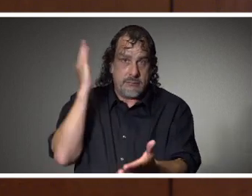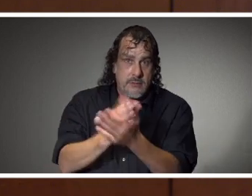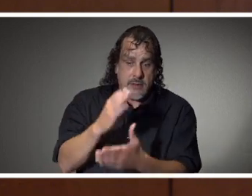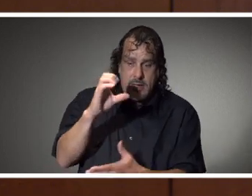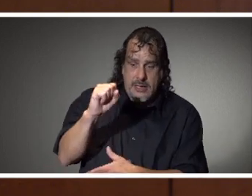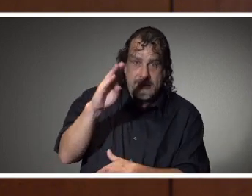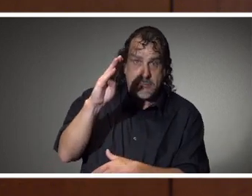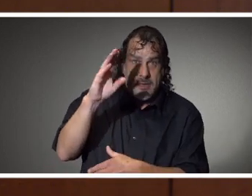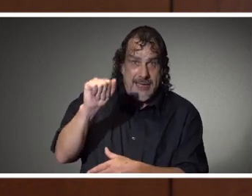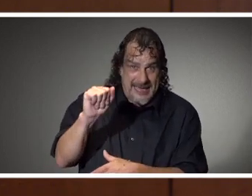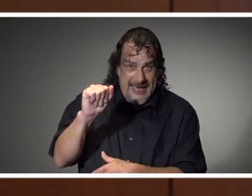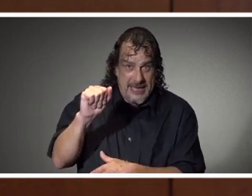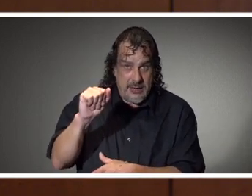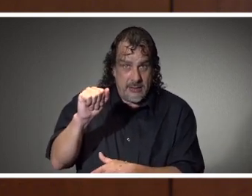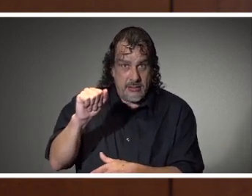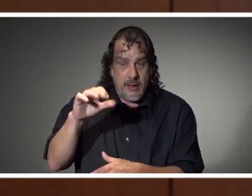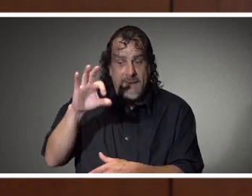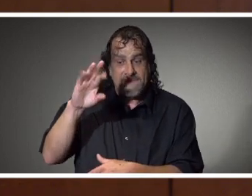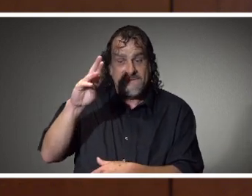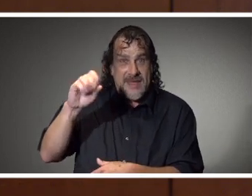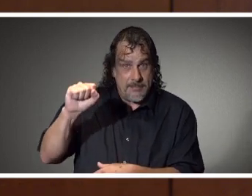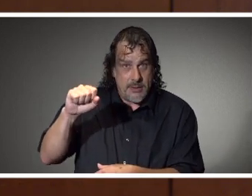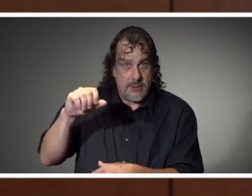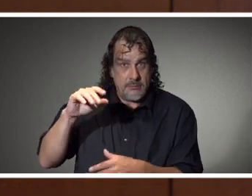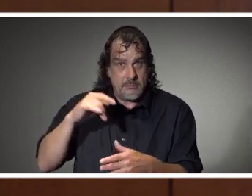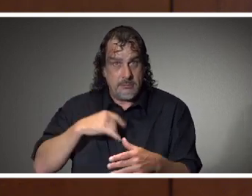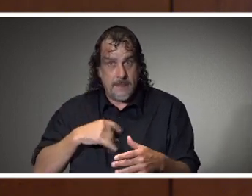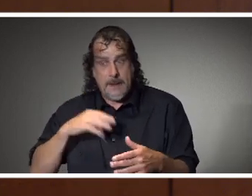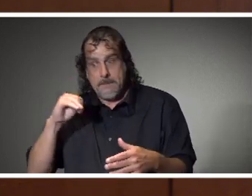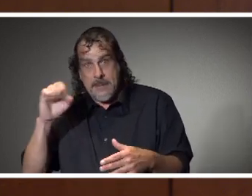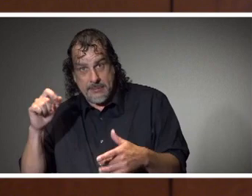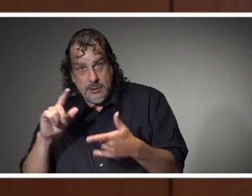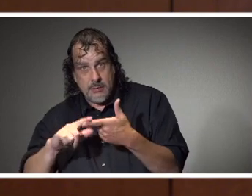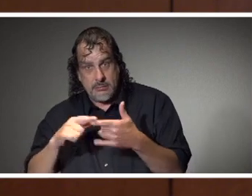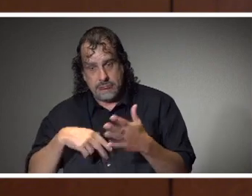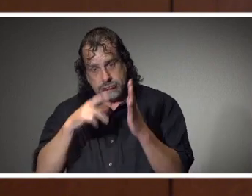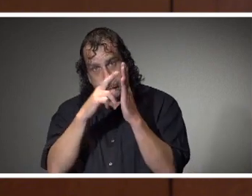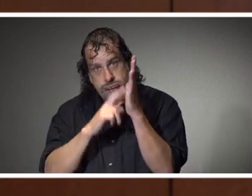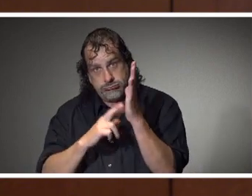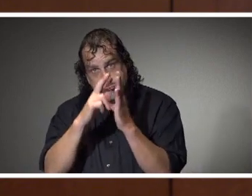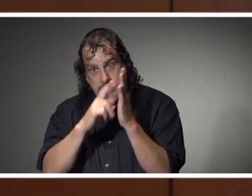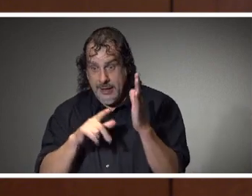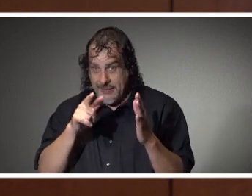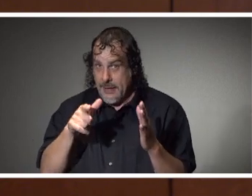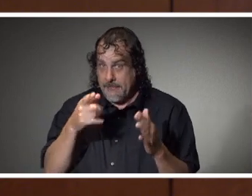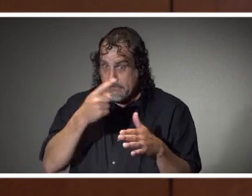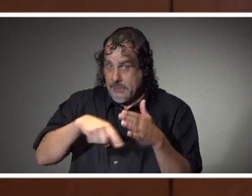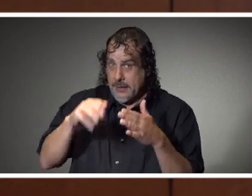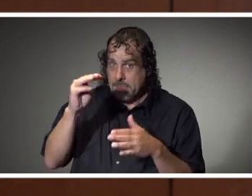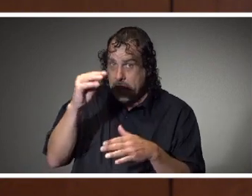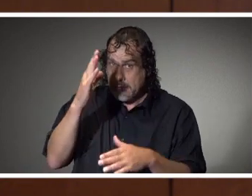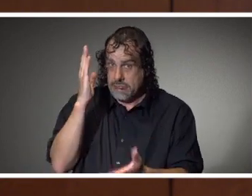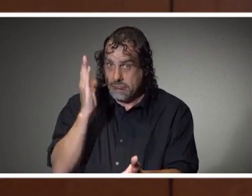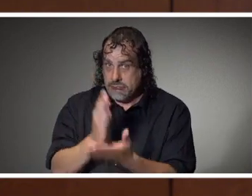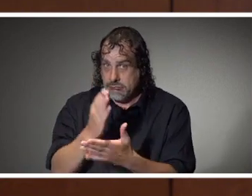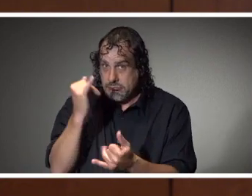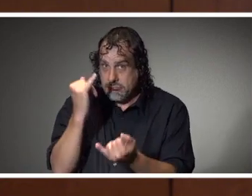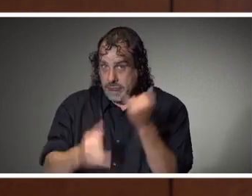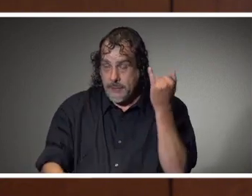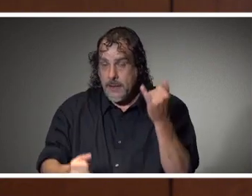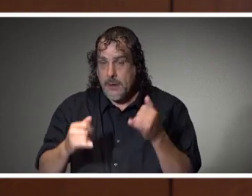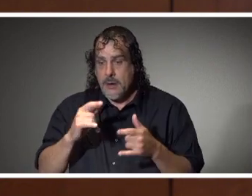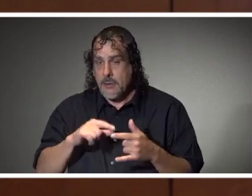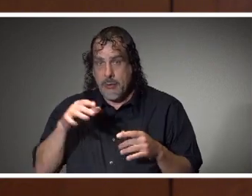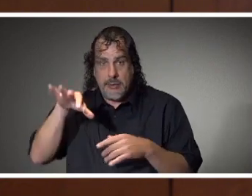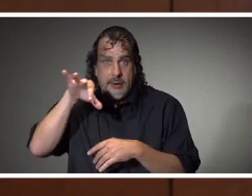registration and FEMA registration during our past events. So we've put that out on a daily basis. We've definitely put it on Facebook, on